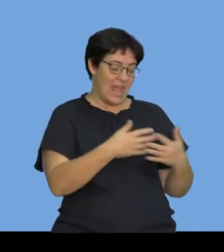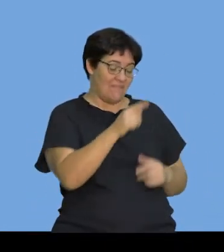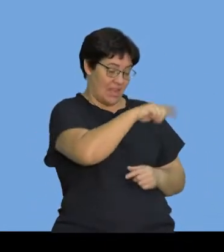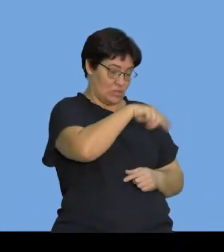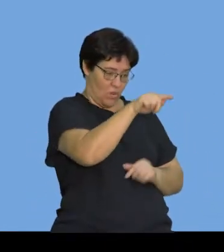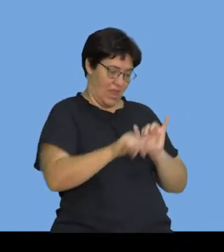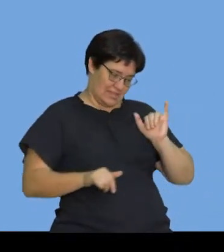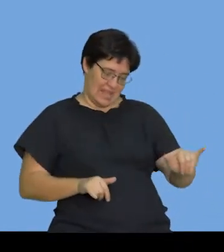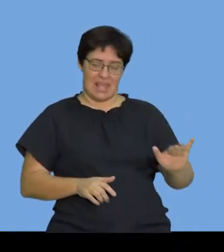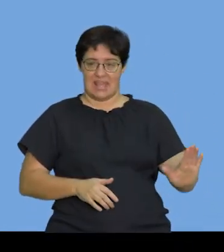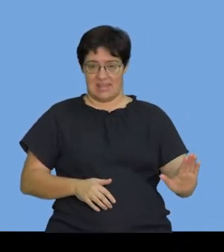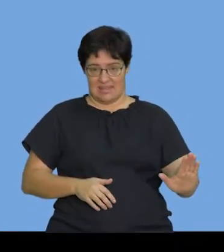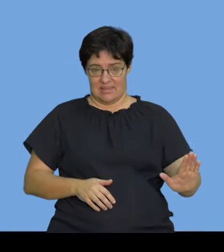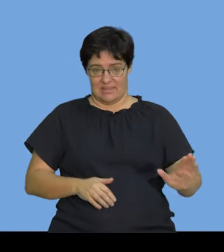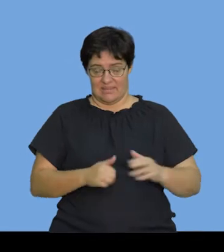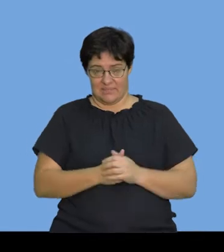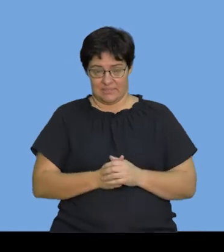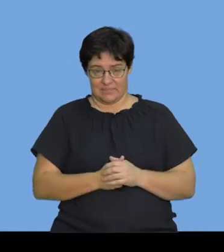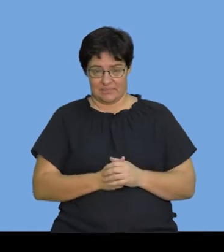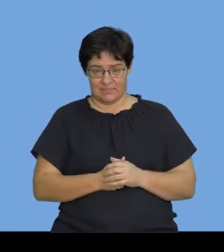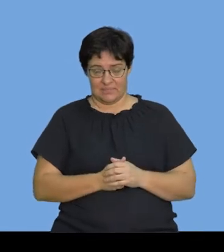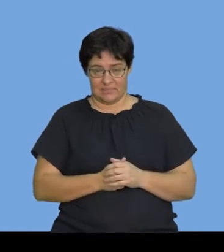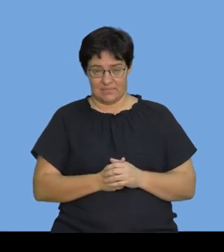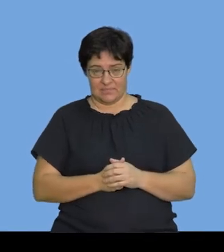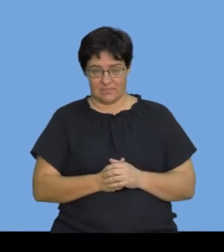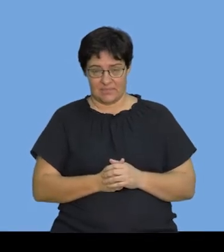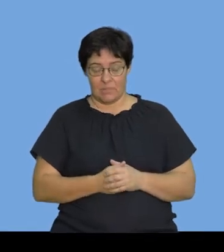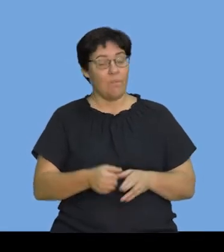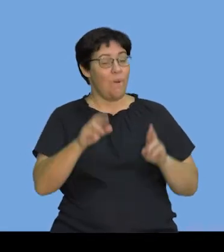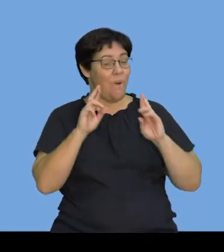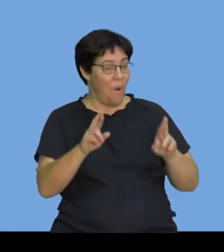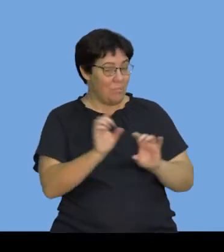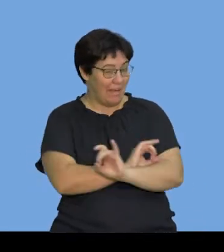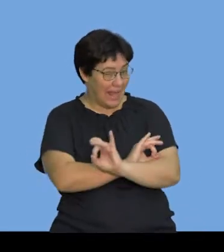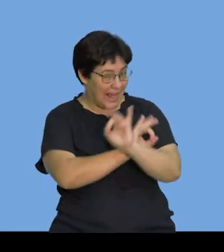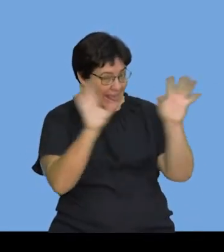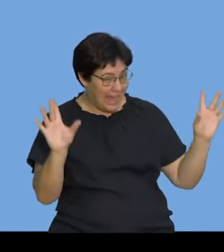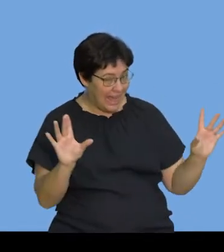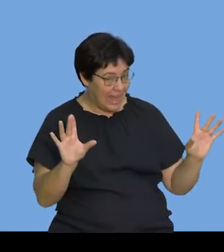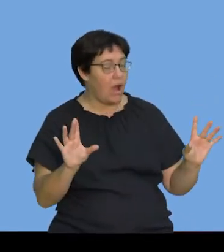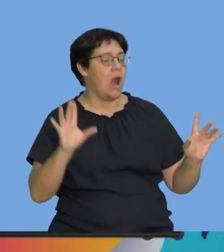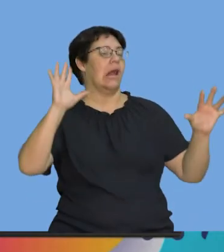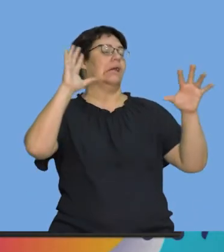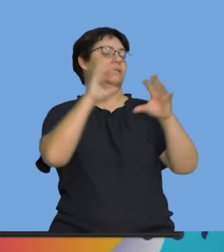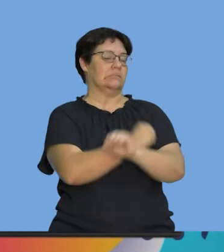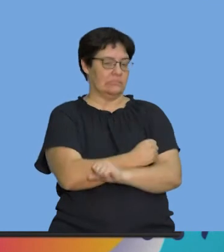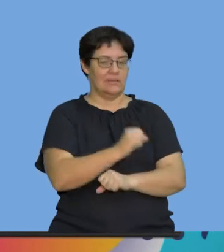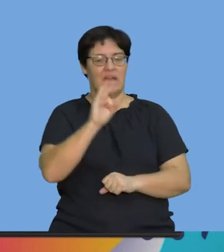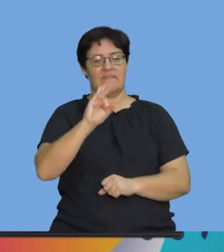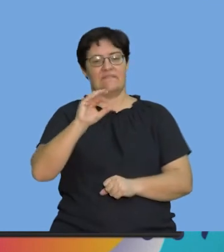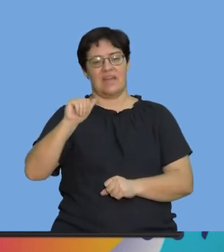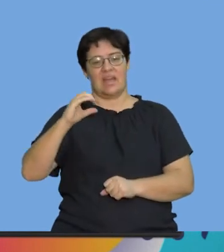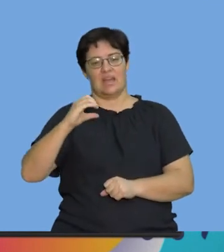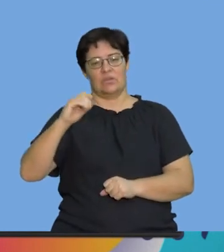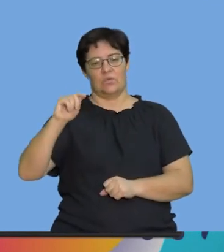root to be on its own. Guys, I hope that clarifies a few things about factorizing and also